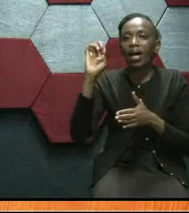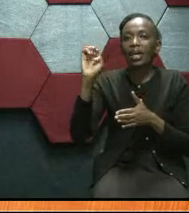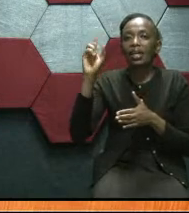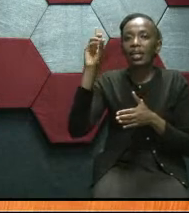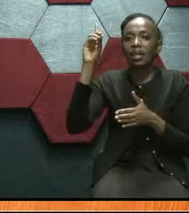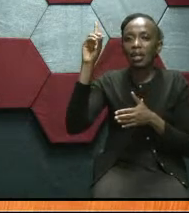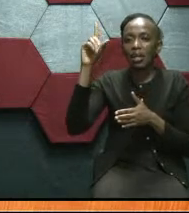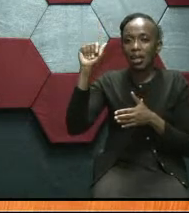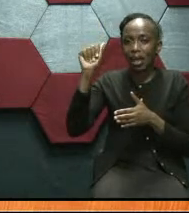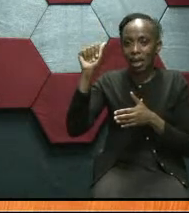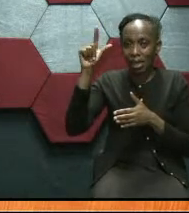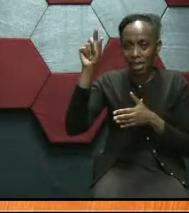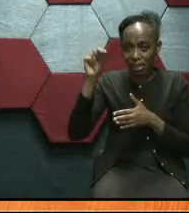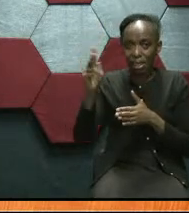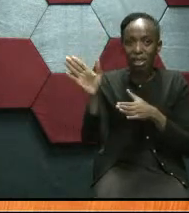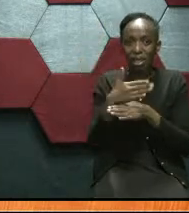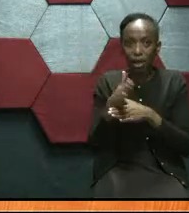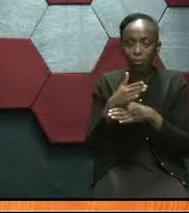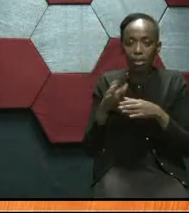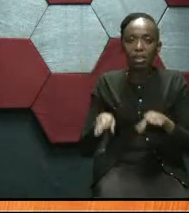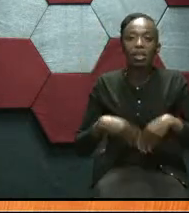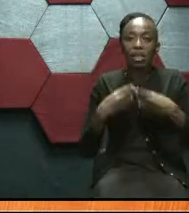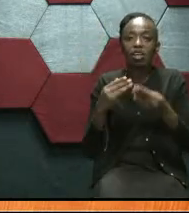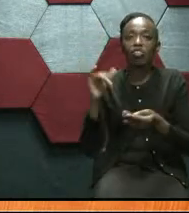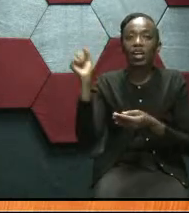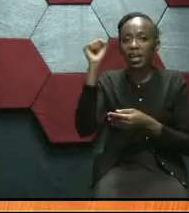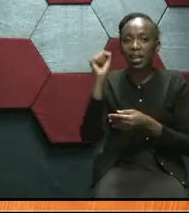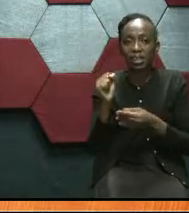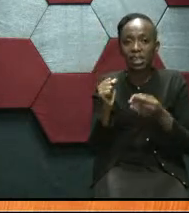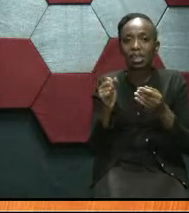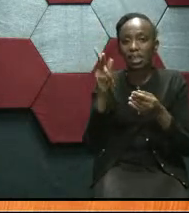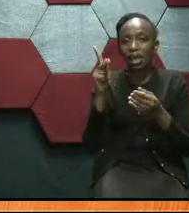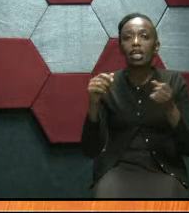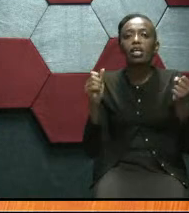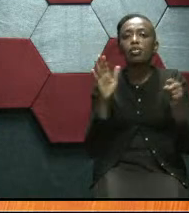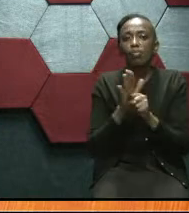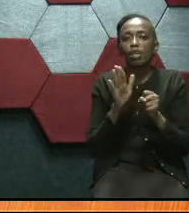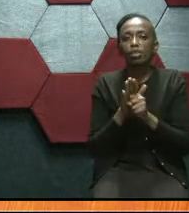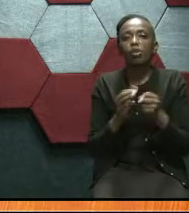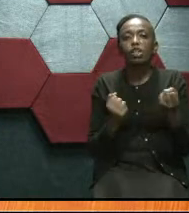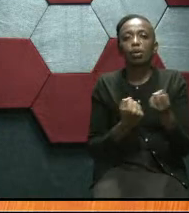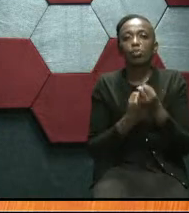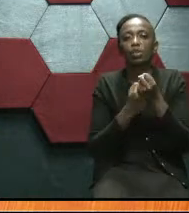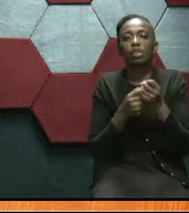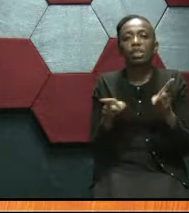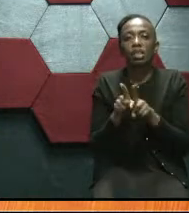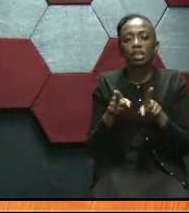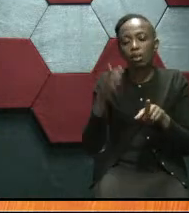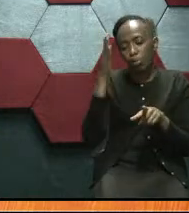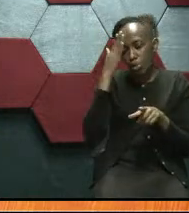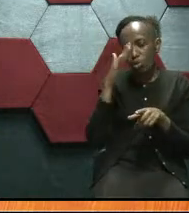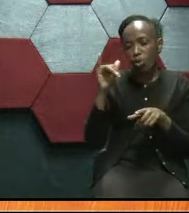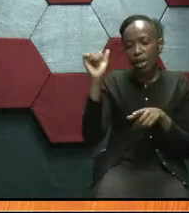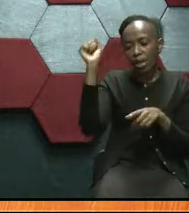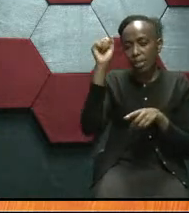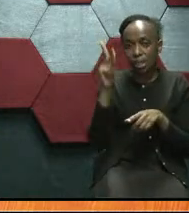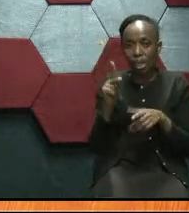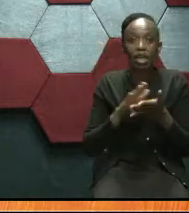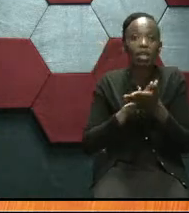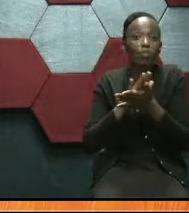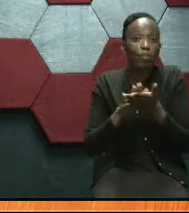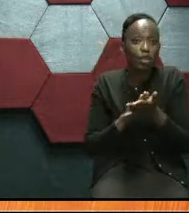government of Ireland, the Embassy of Ireland give YSK so much support. As you know, the YSK is based